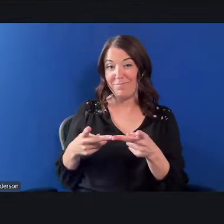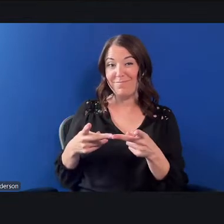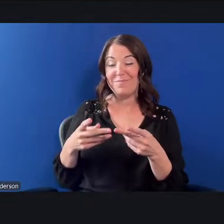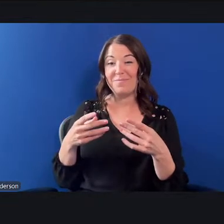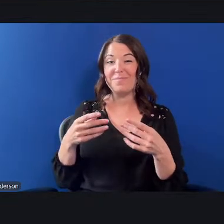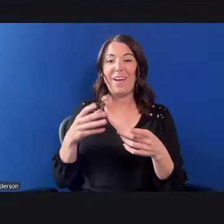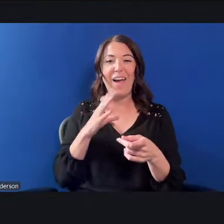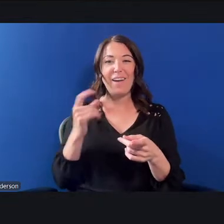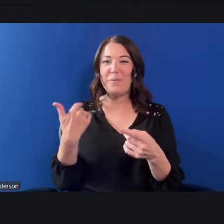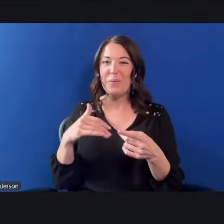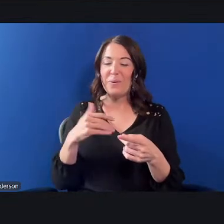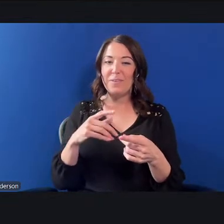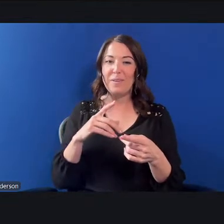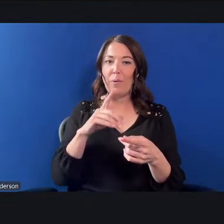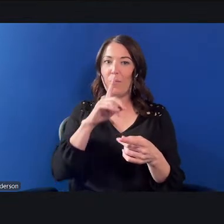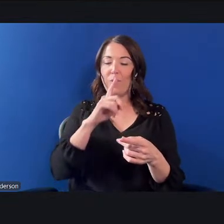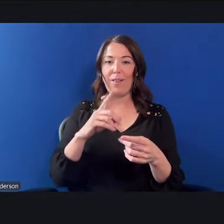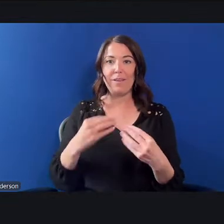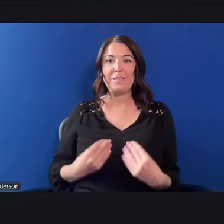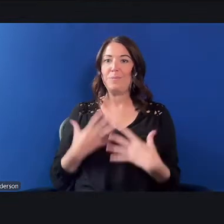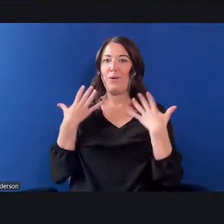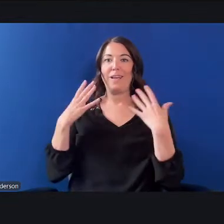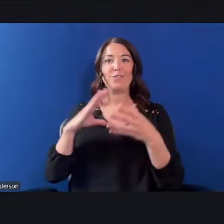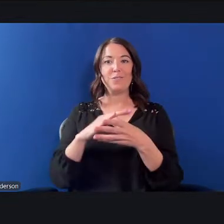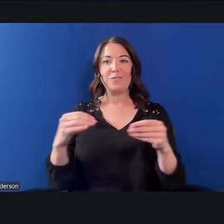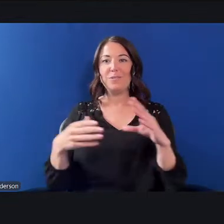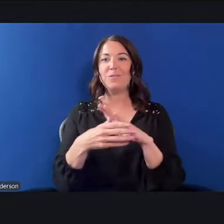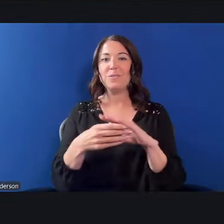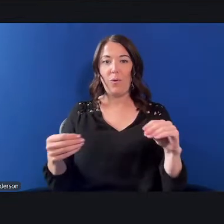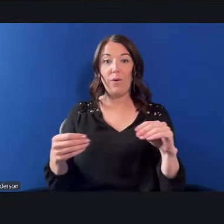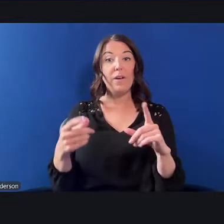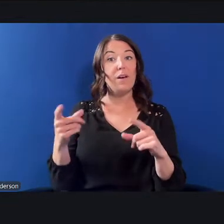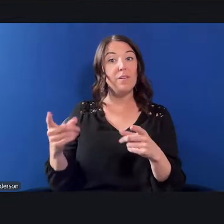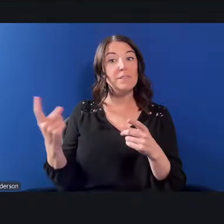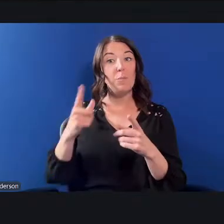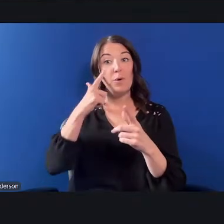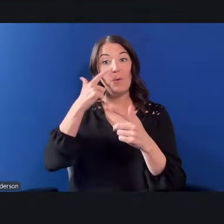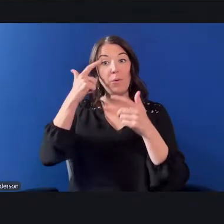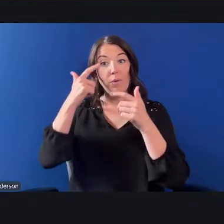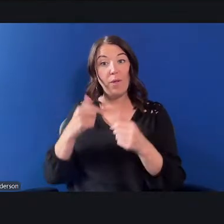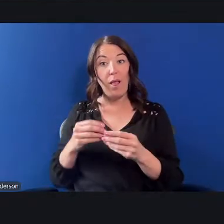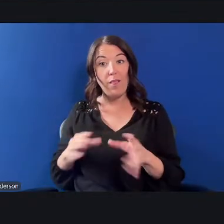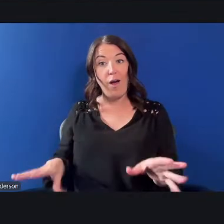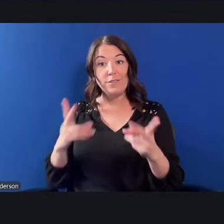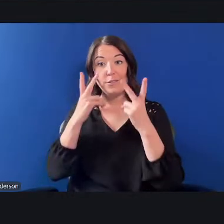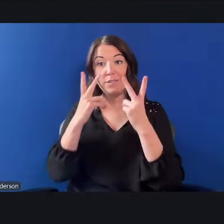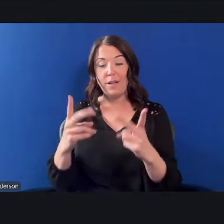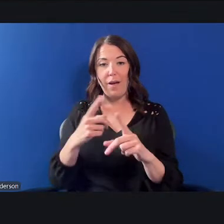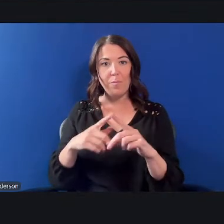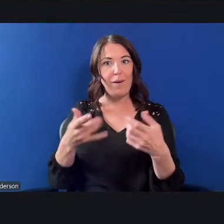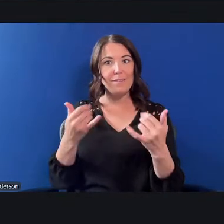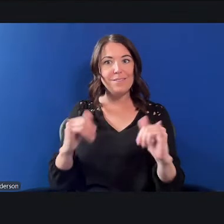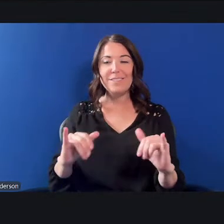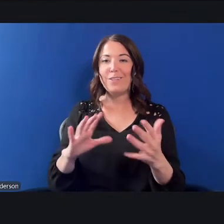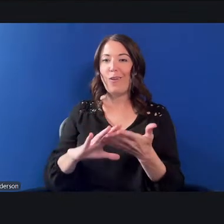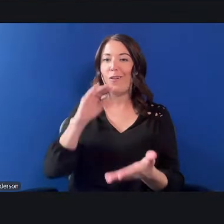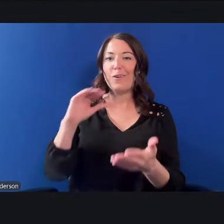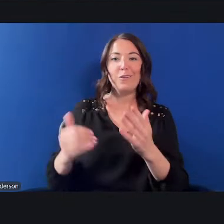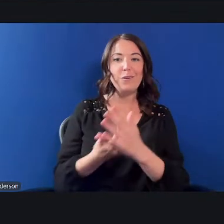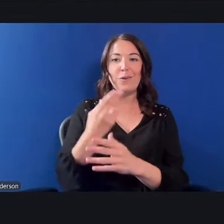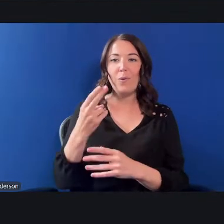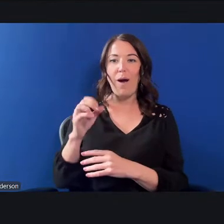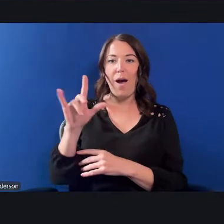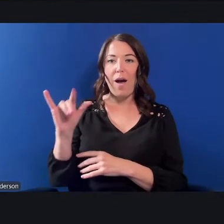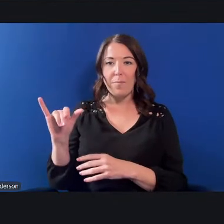an inspirational story there of someone who lost their sight and gained a new hobby and has now